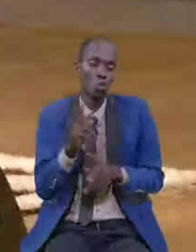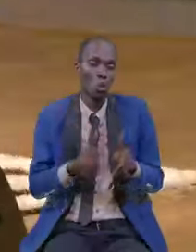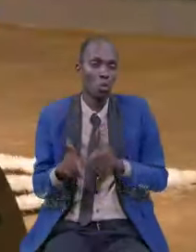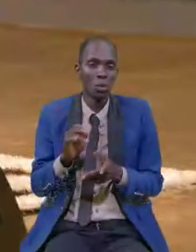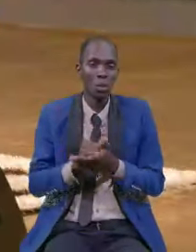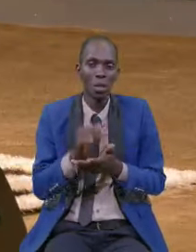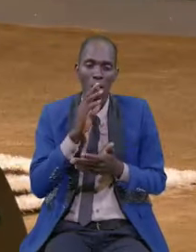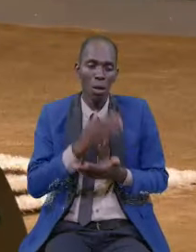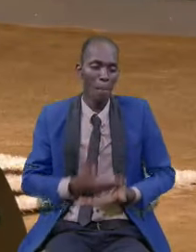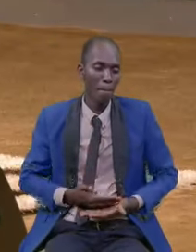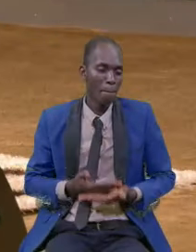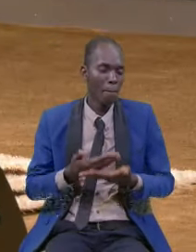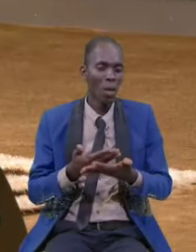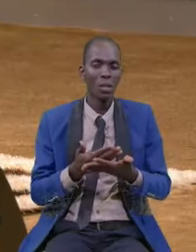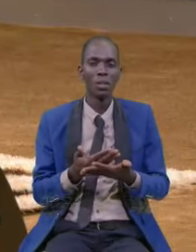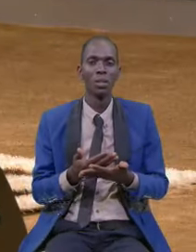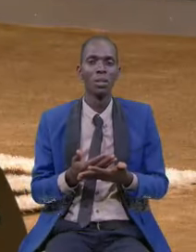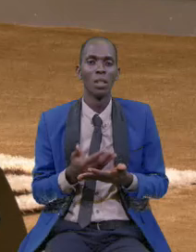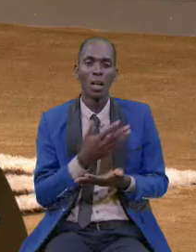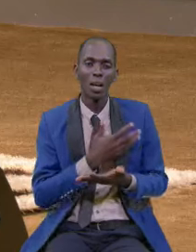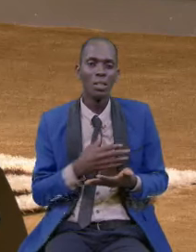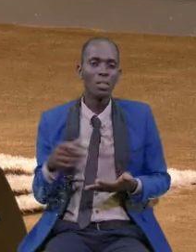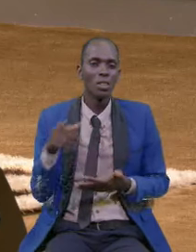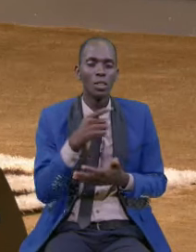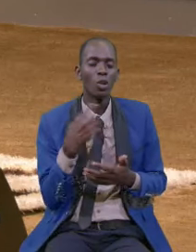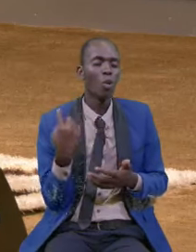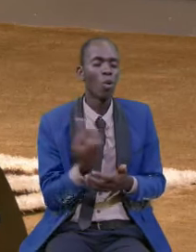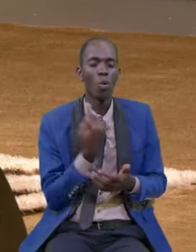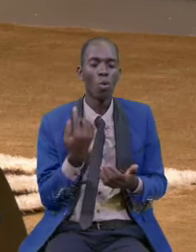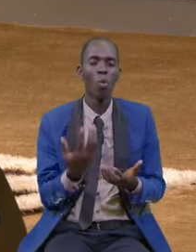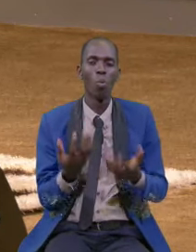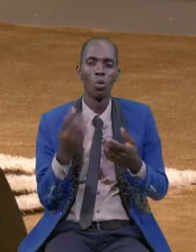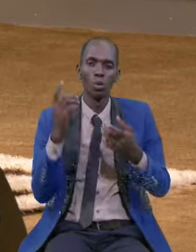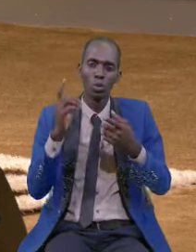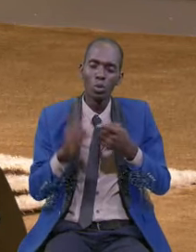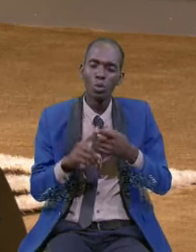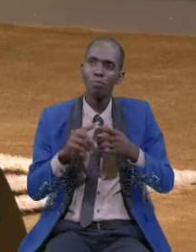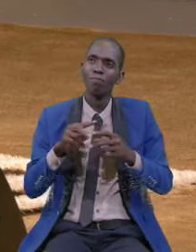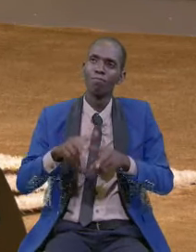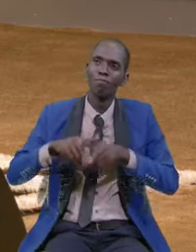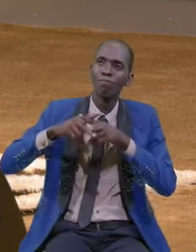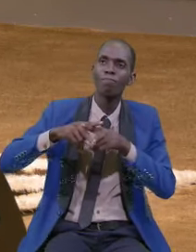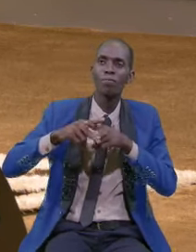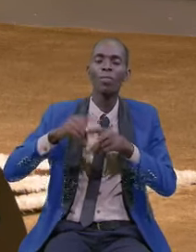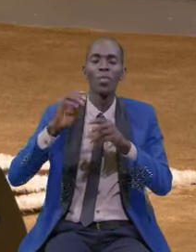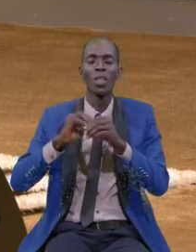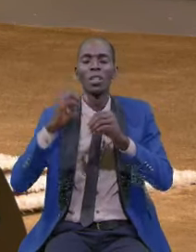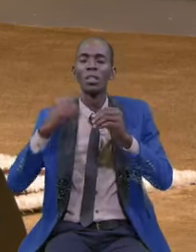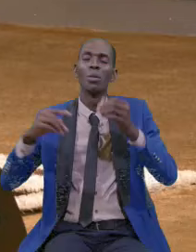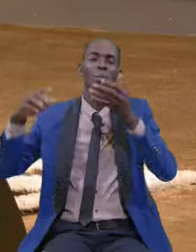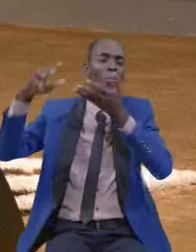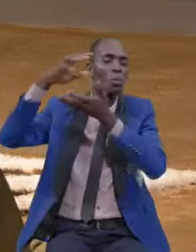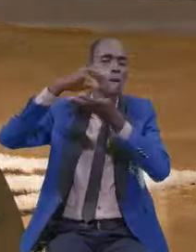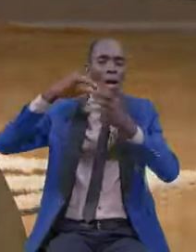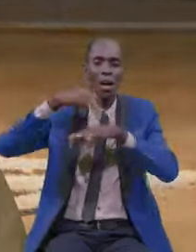to, they want to ride on the cloud. And they don't think any test can come, any trial can